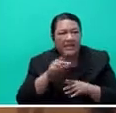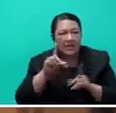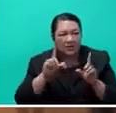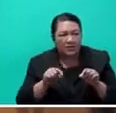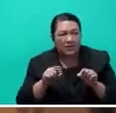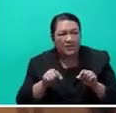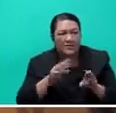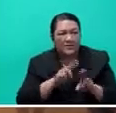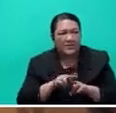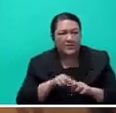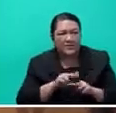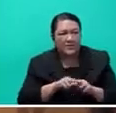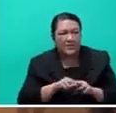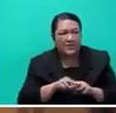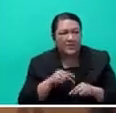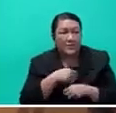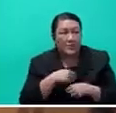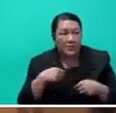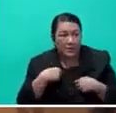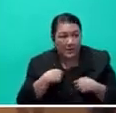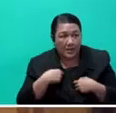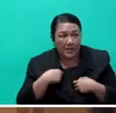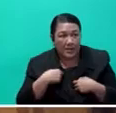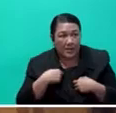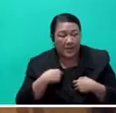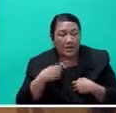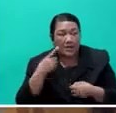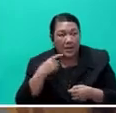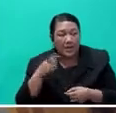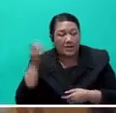And we're being facilitative here, Honourable Attorney General.